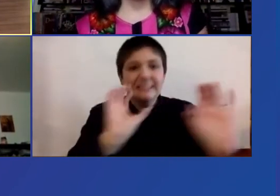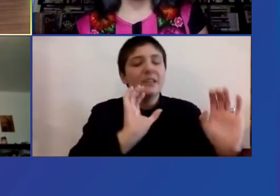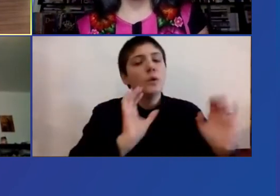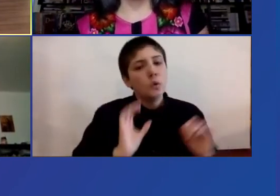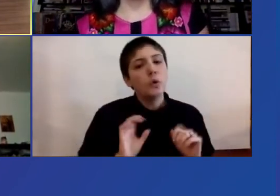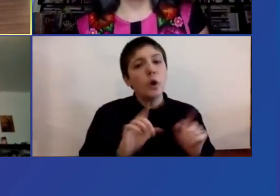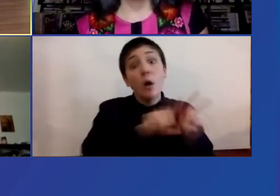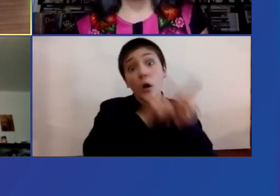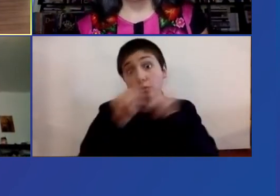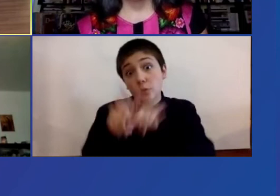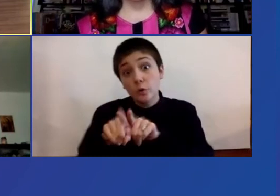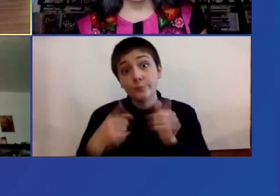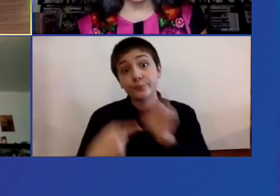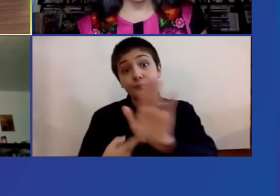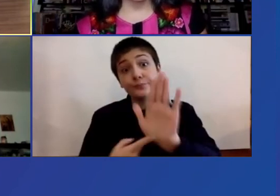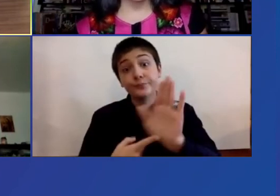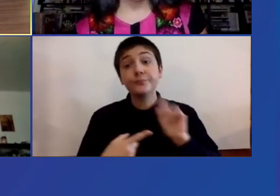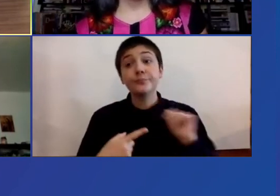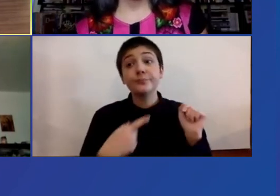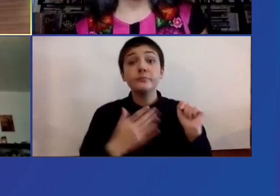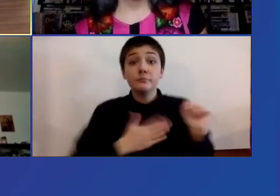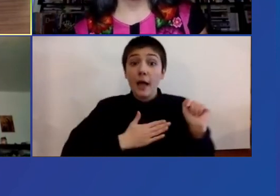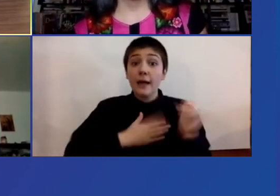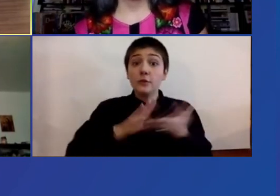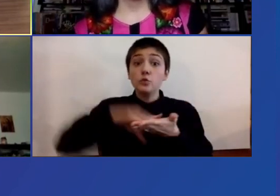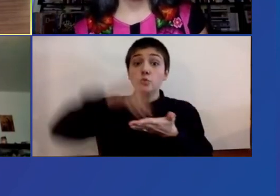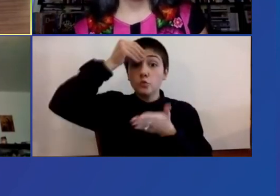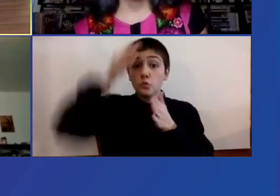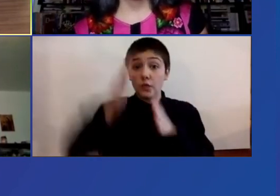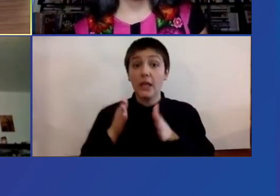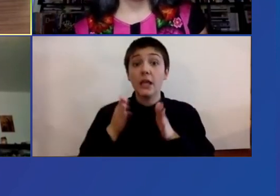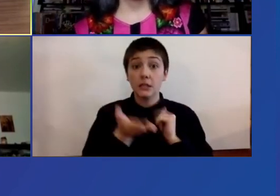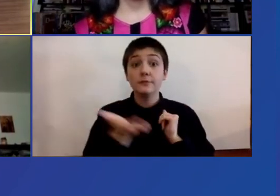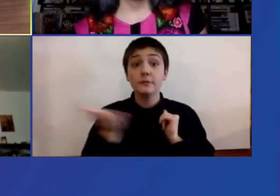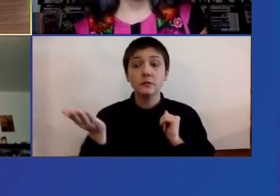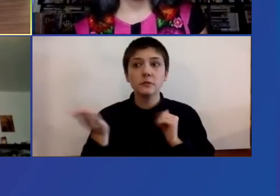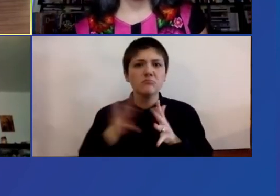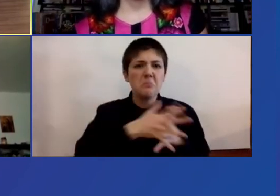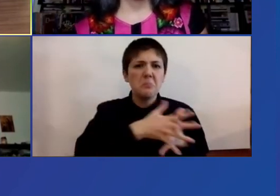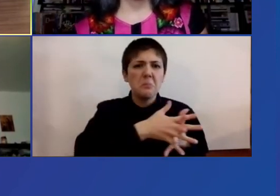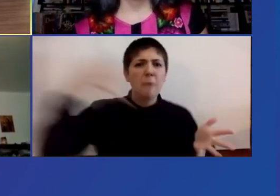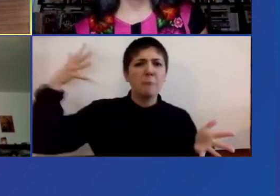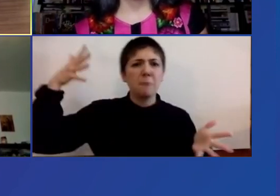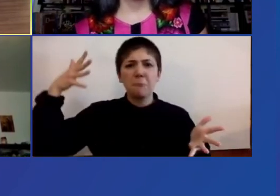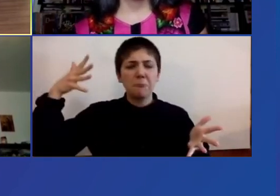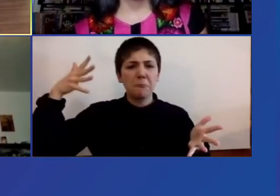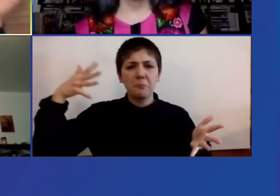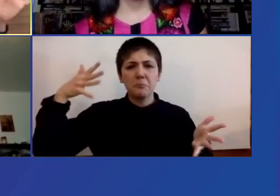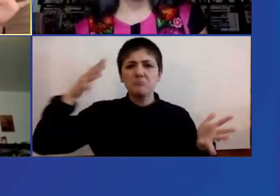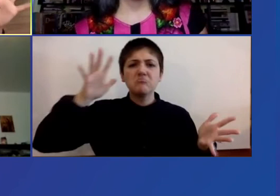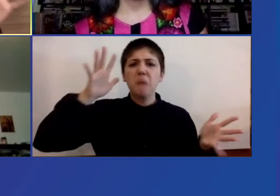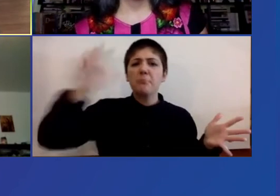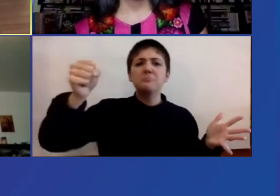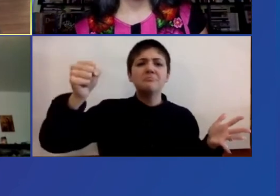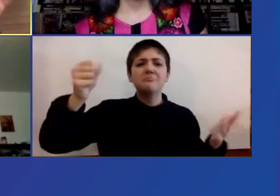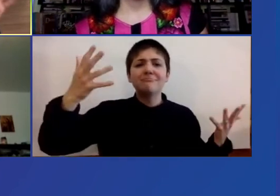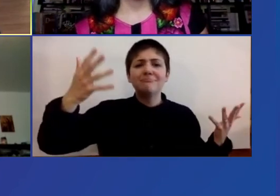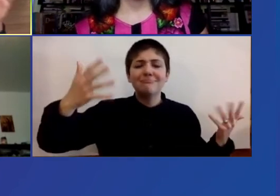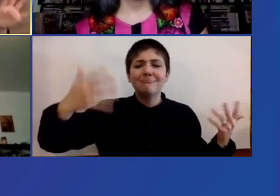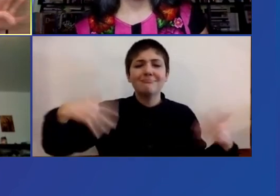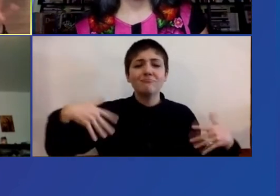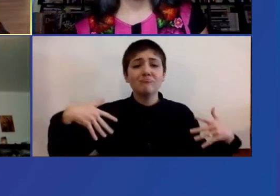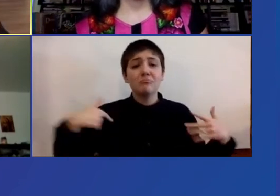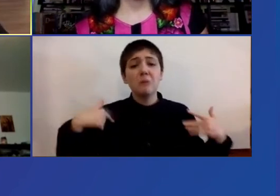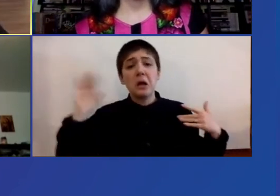things like the students that you're teaching being so removed from their culture that all they want to do is